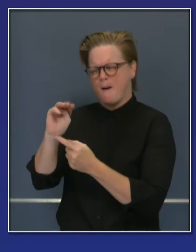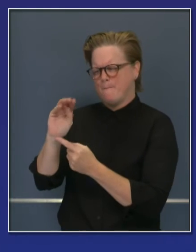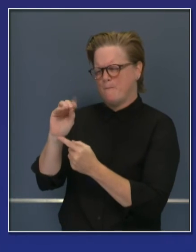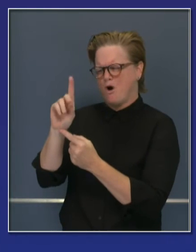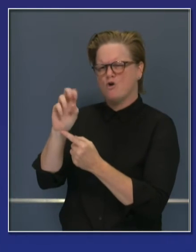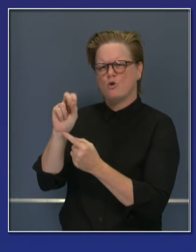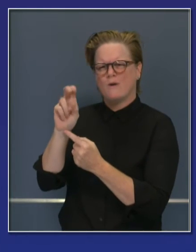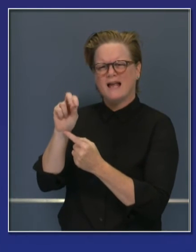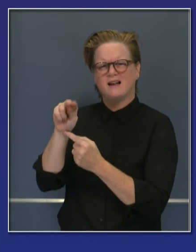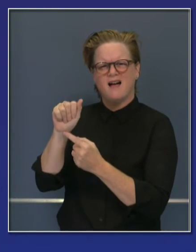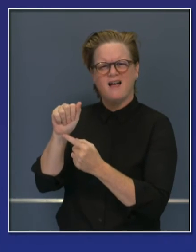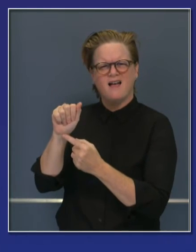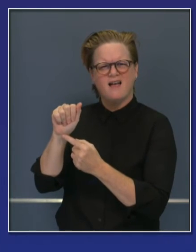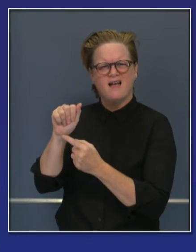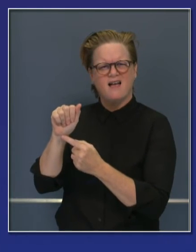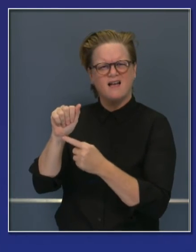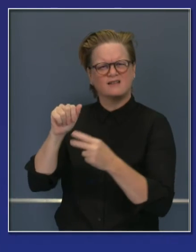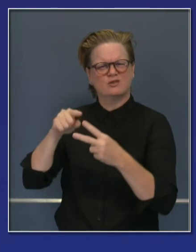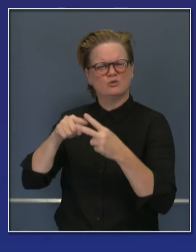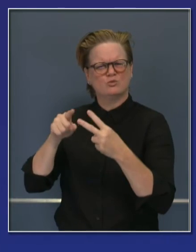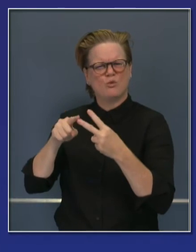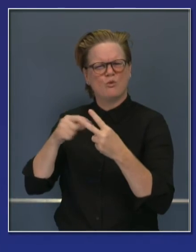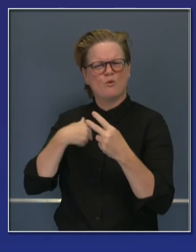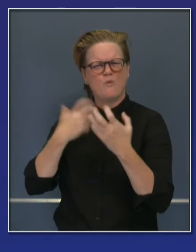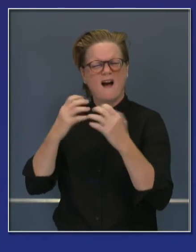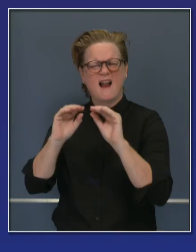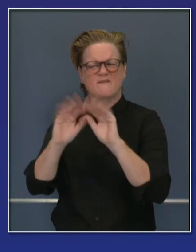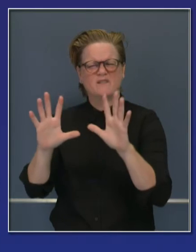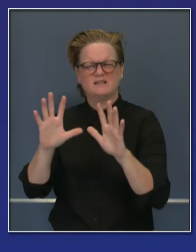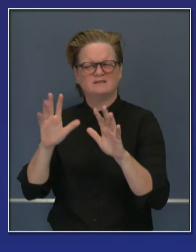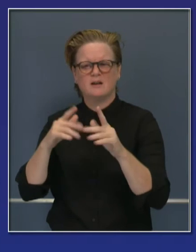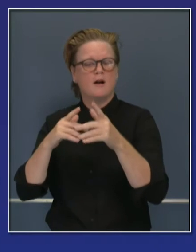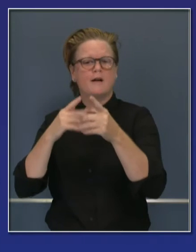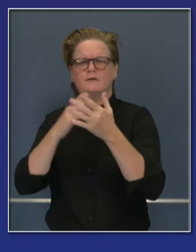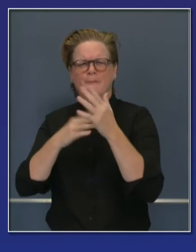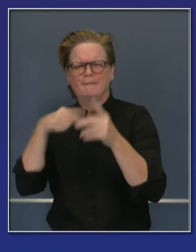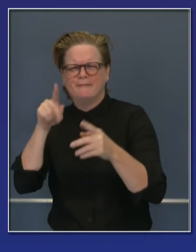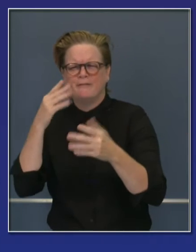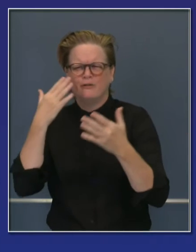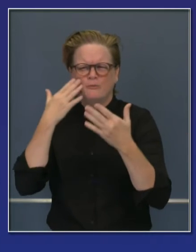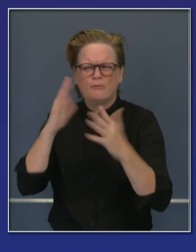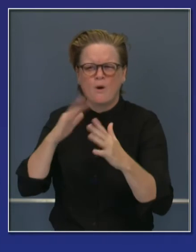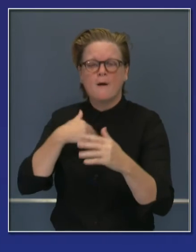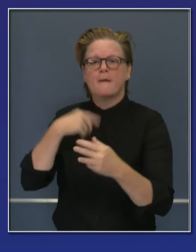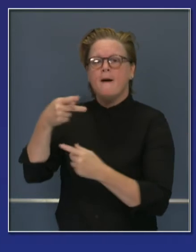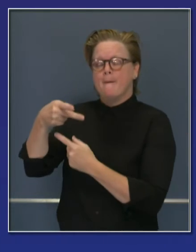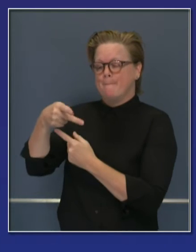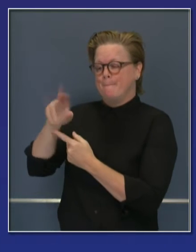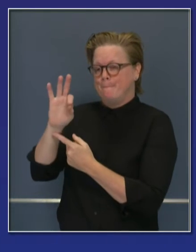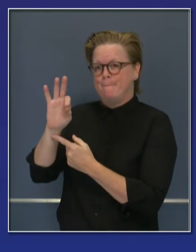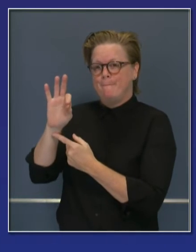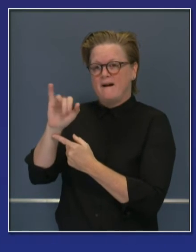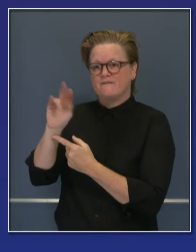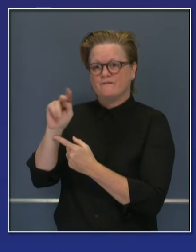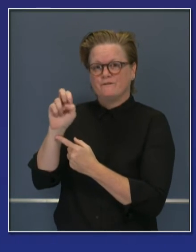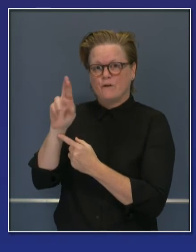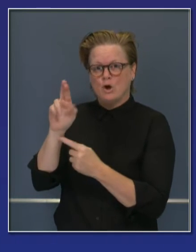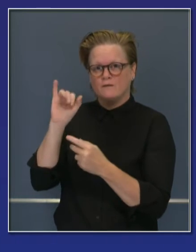privy to. Some have reported it, others have not. Pfizer has one distribution